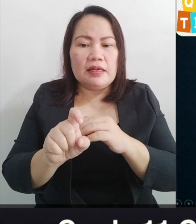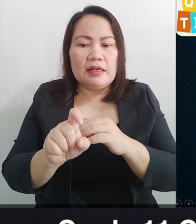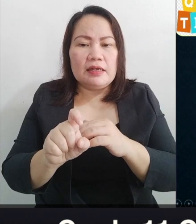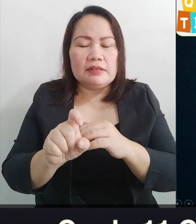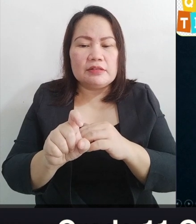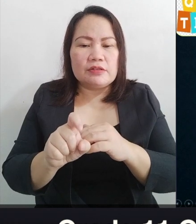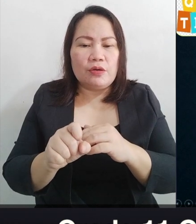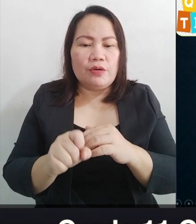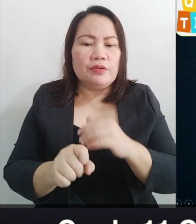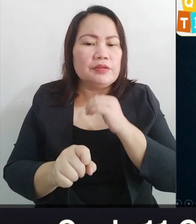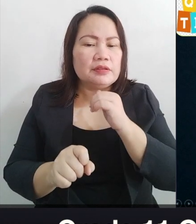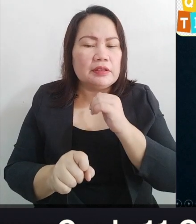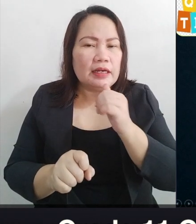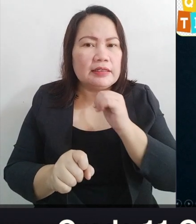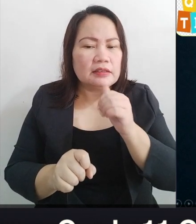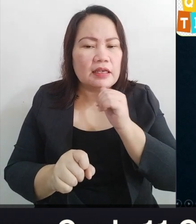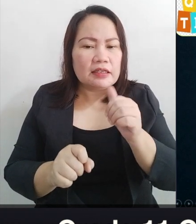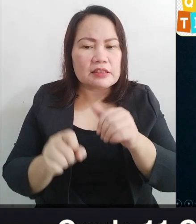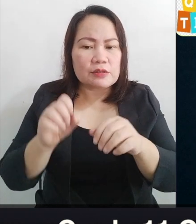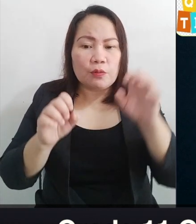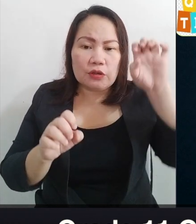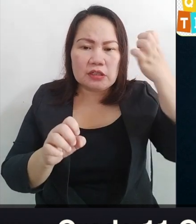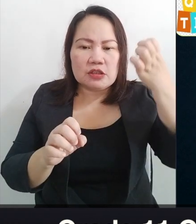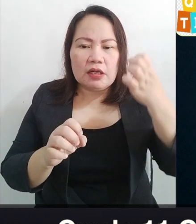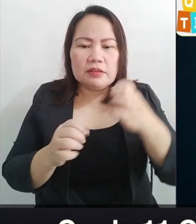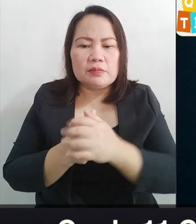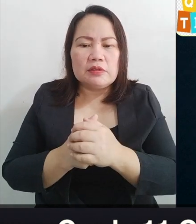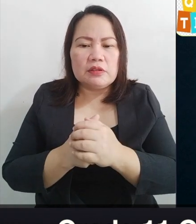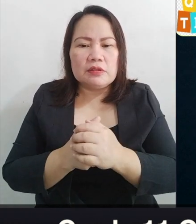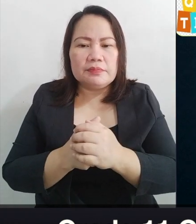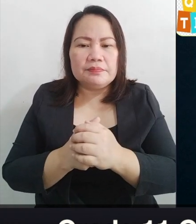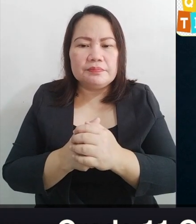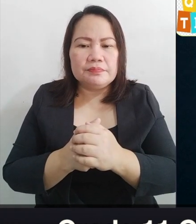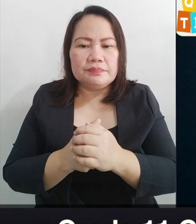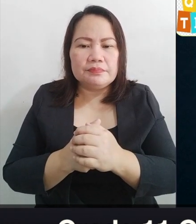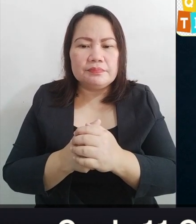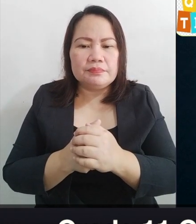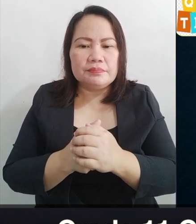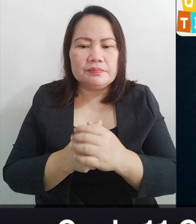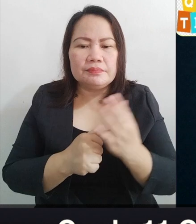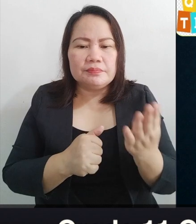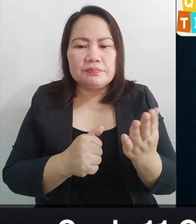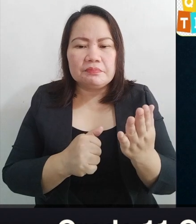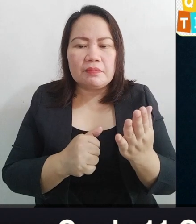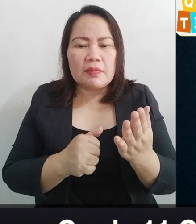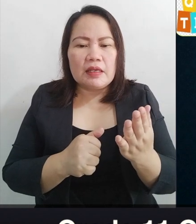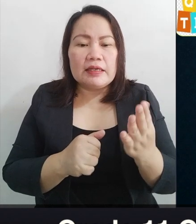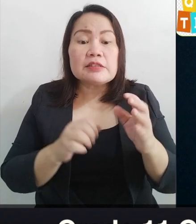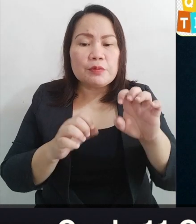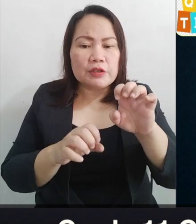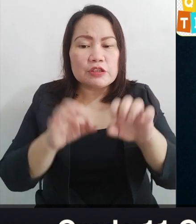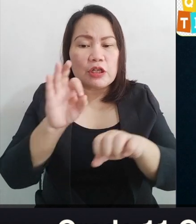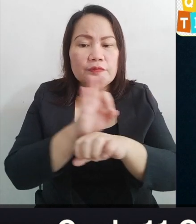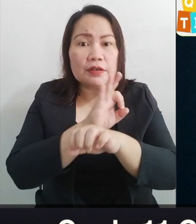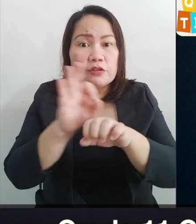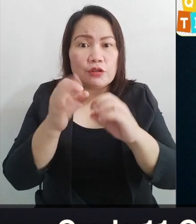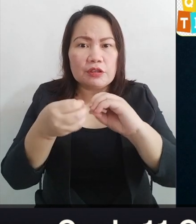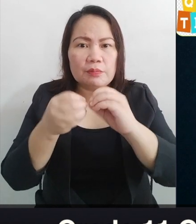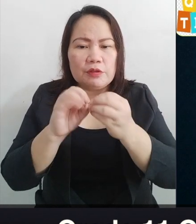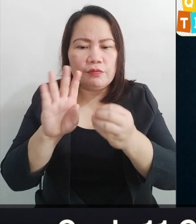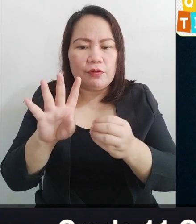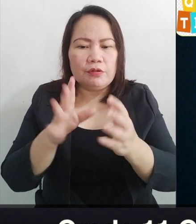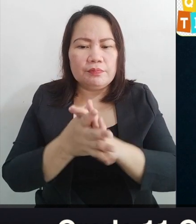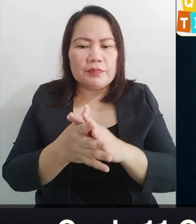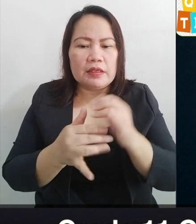so hindi siya exponential expression. And this is exponential function for number 4, and